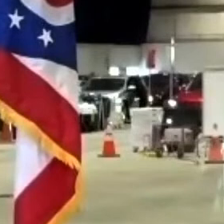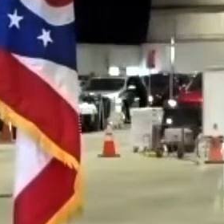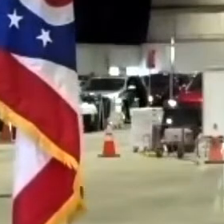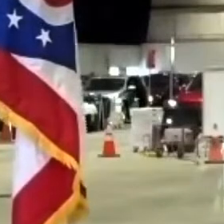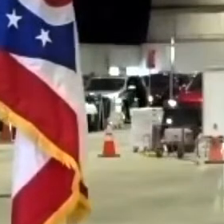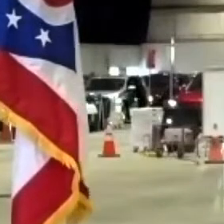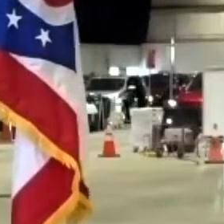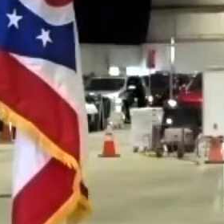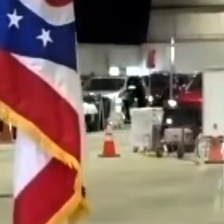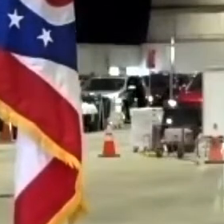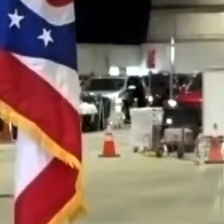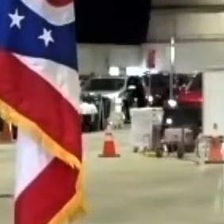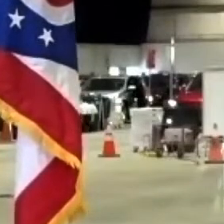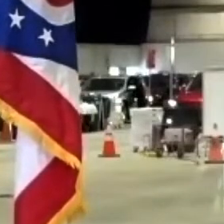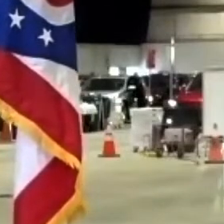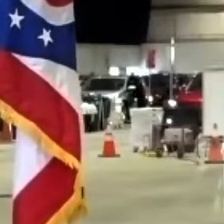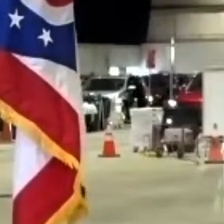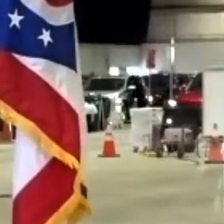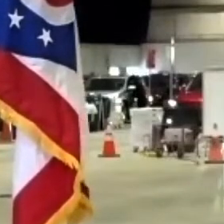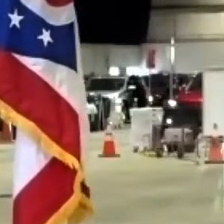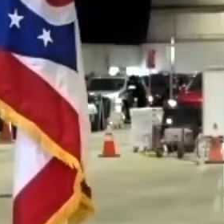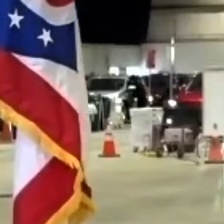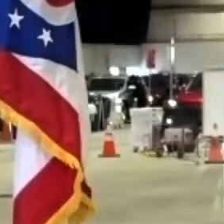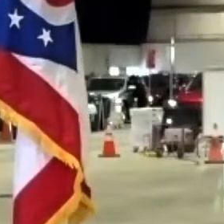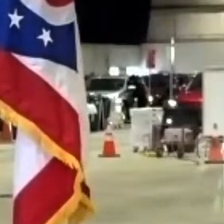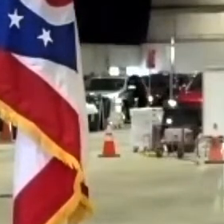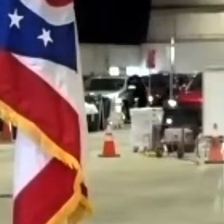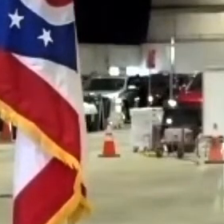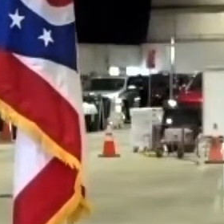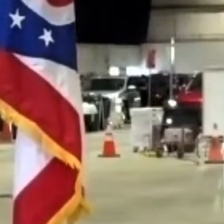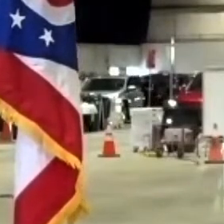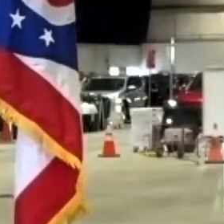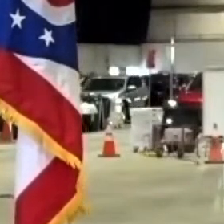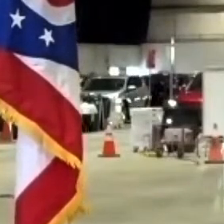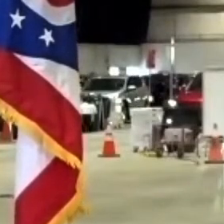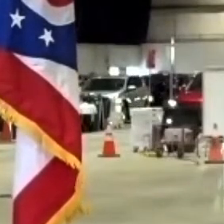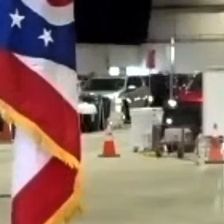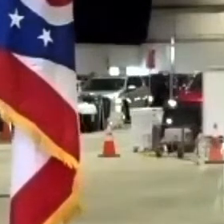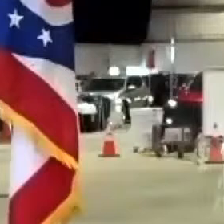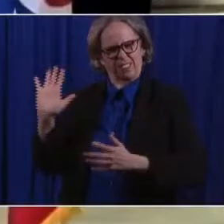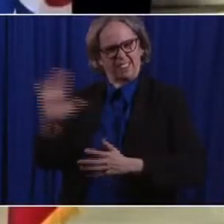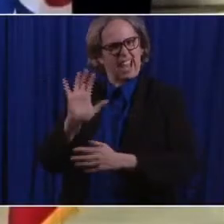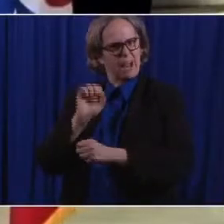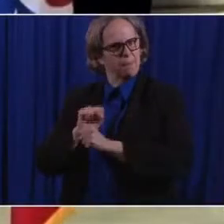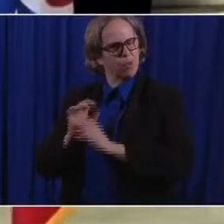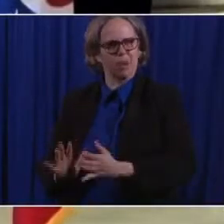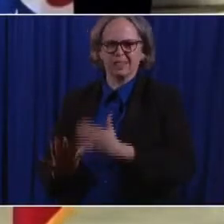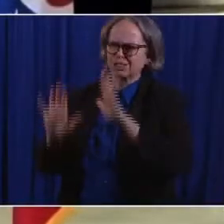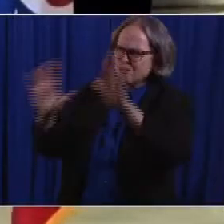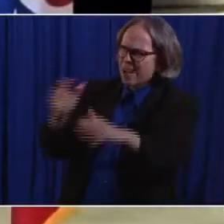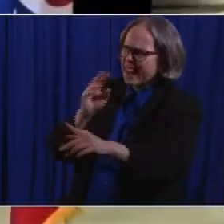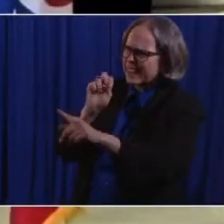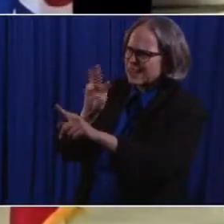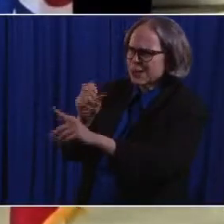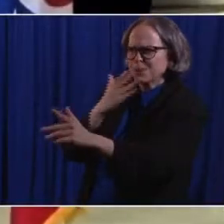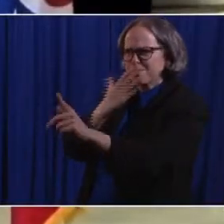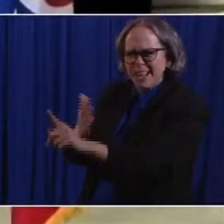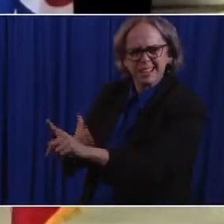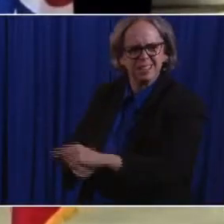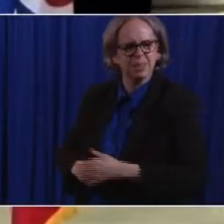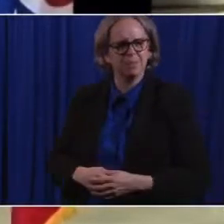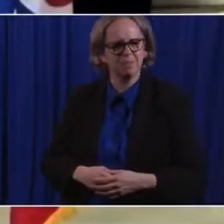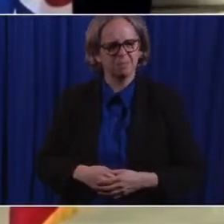get their employees vaccinated. I will tell you that I know, as a big fan of baseball and it being opening